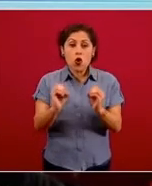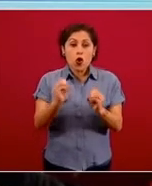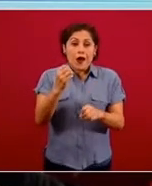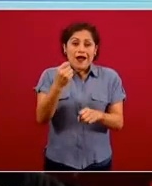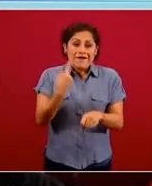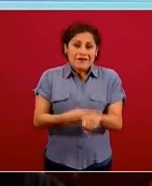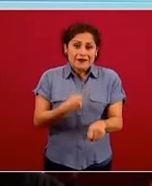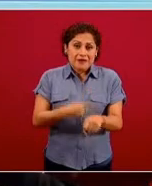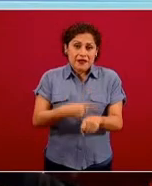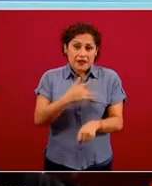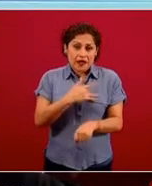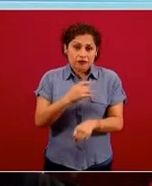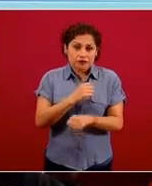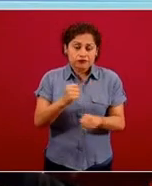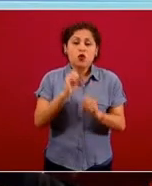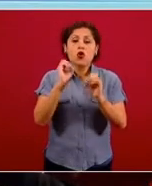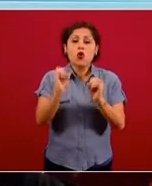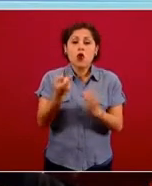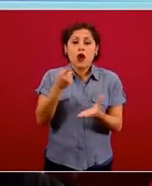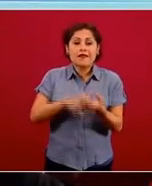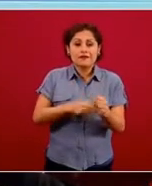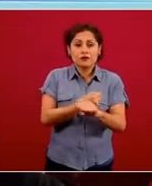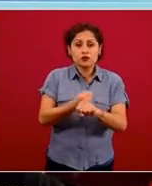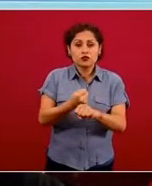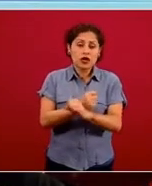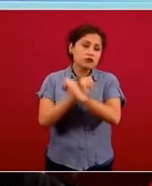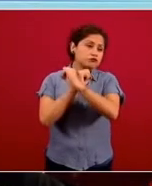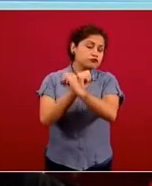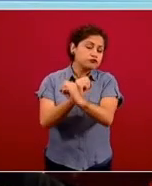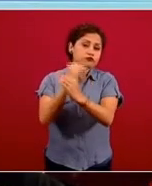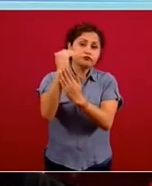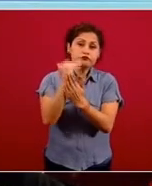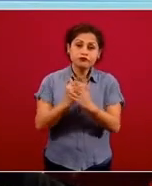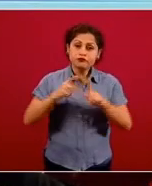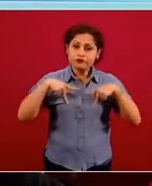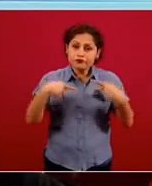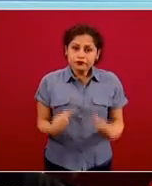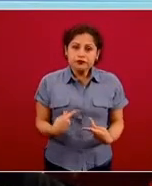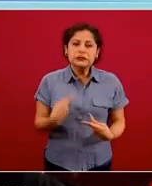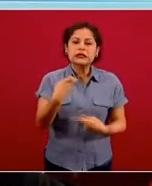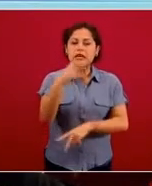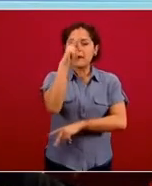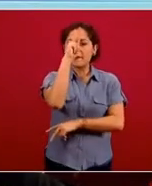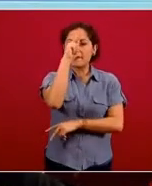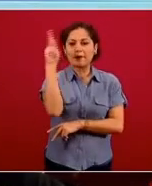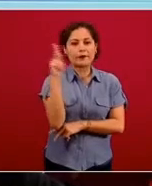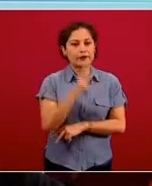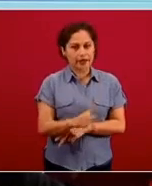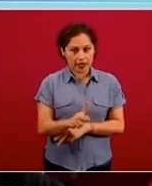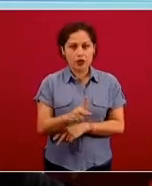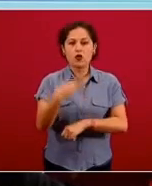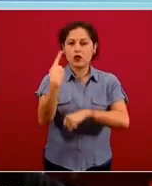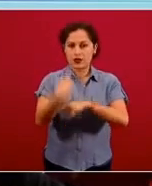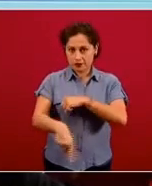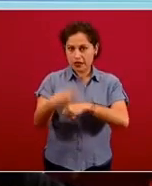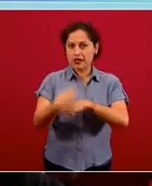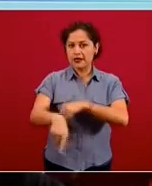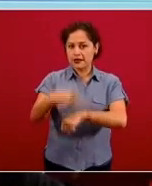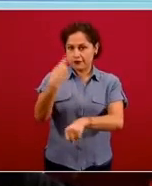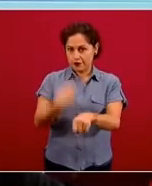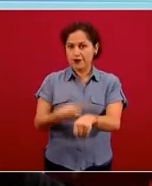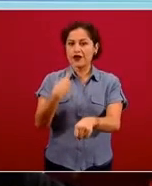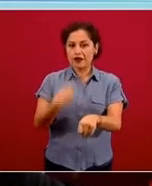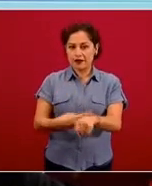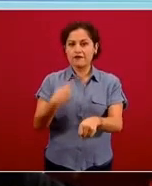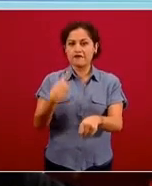the people who have some sort of immunosuppression, the people who have obesity, hypertension, diabetes, kidney failure, pulmonary disease,